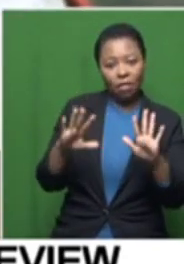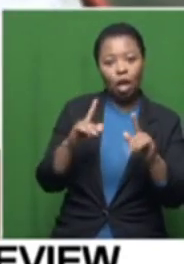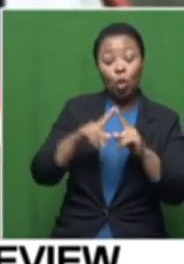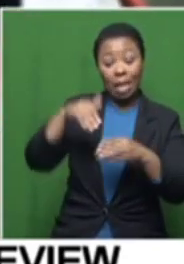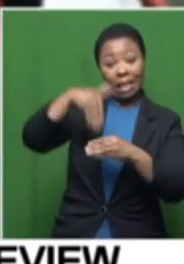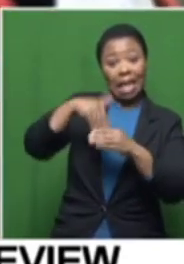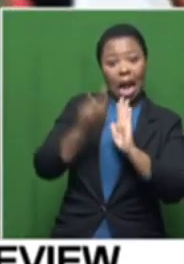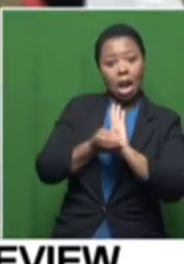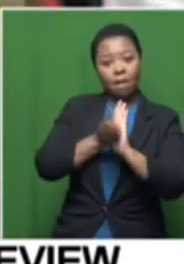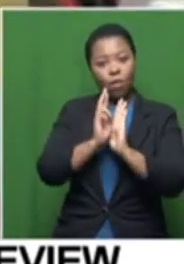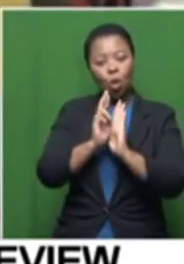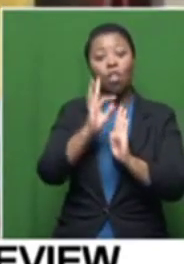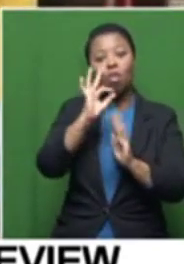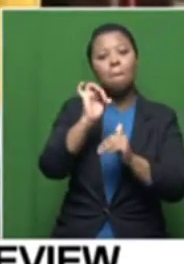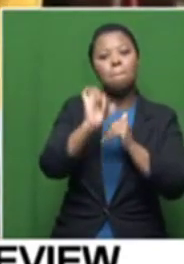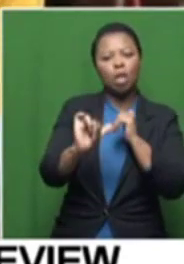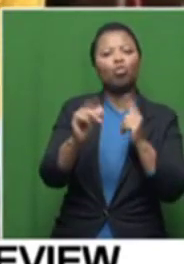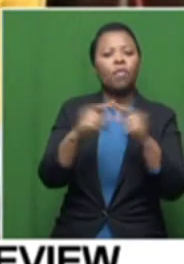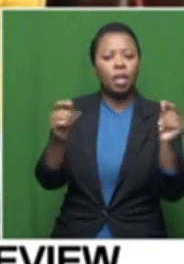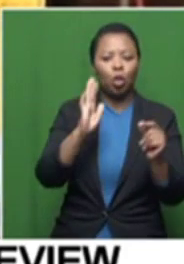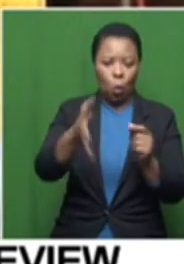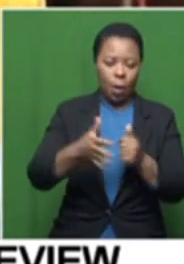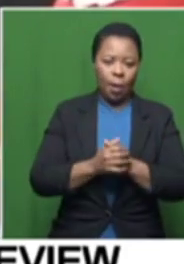would take 3 months to complete.